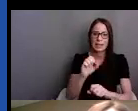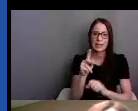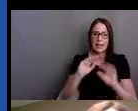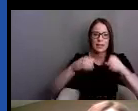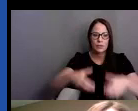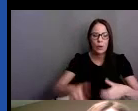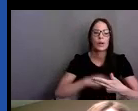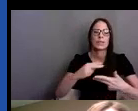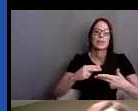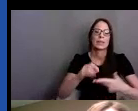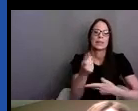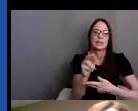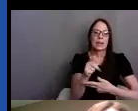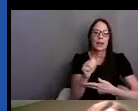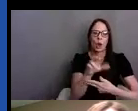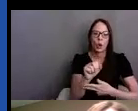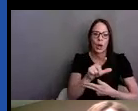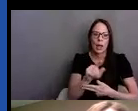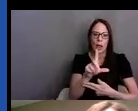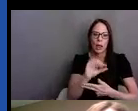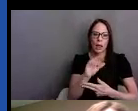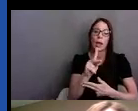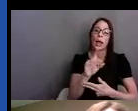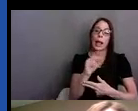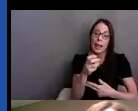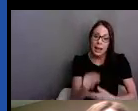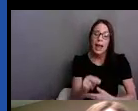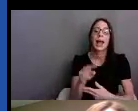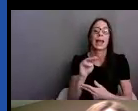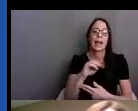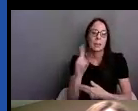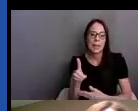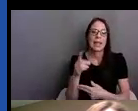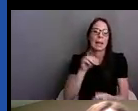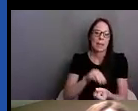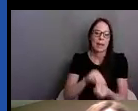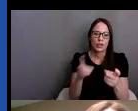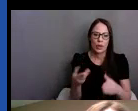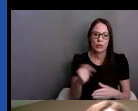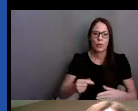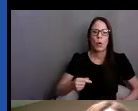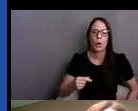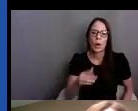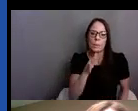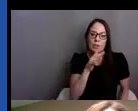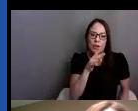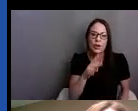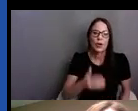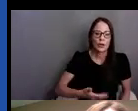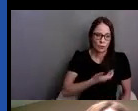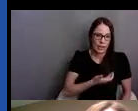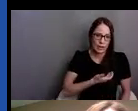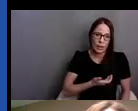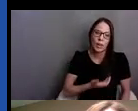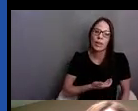Medical Director of Maternal Fetal Medicine at UC Health Memorial Hospital in Colorado Springs, and Robert Worthwine,